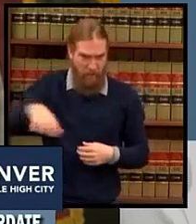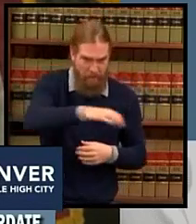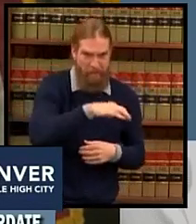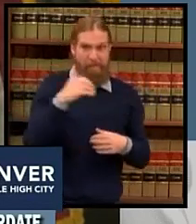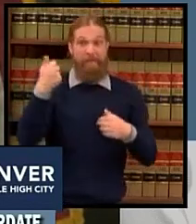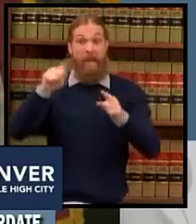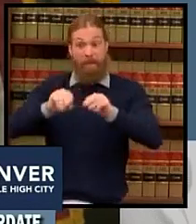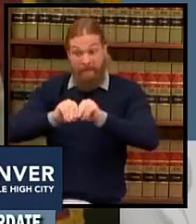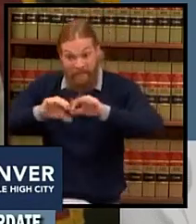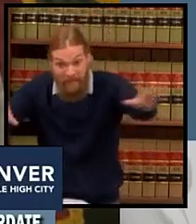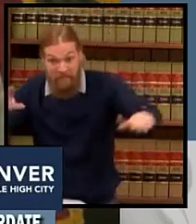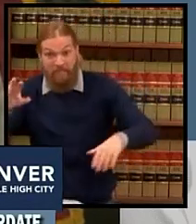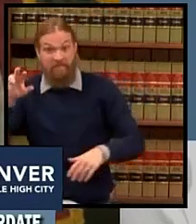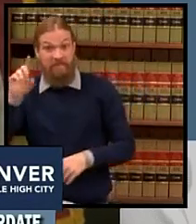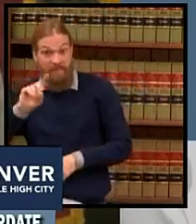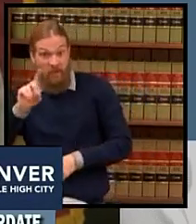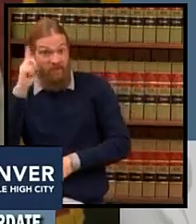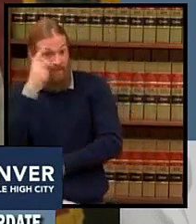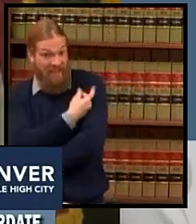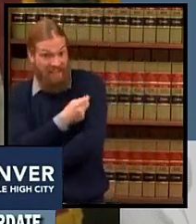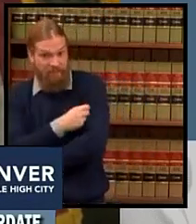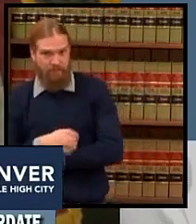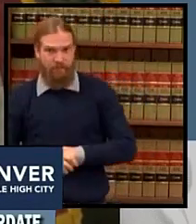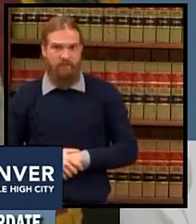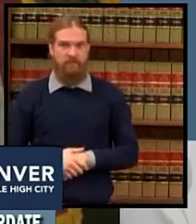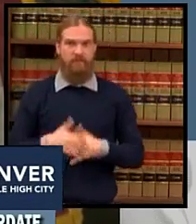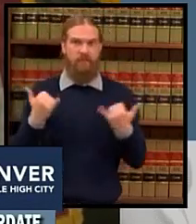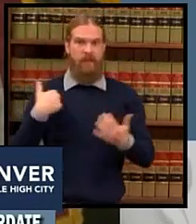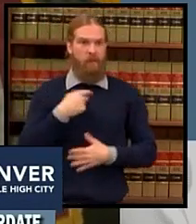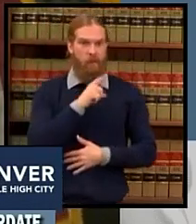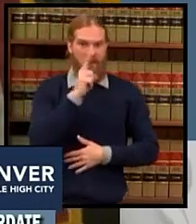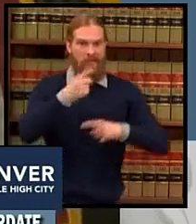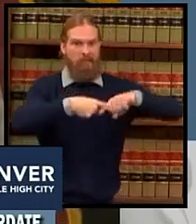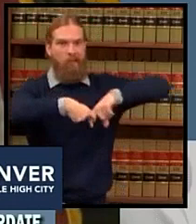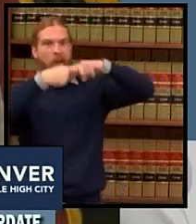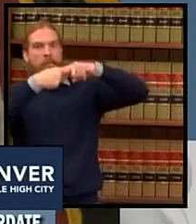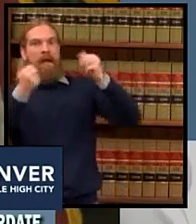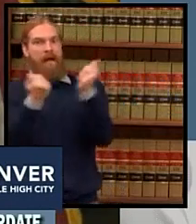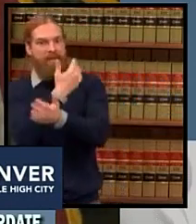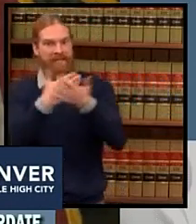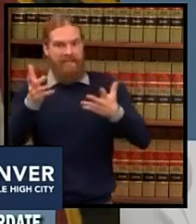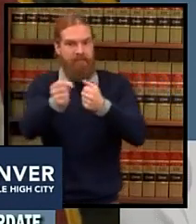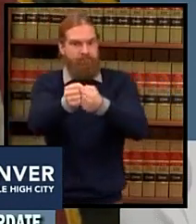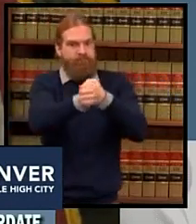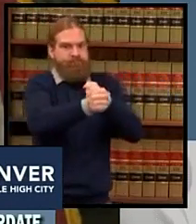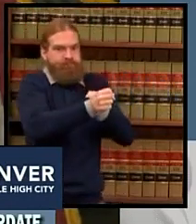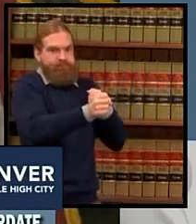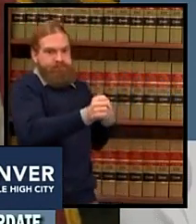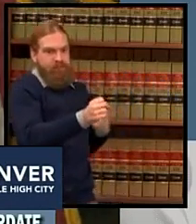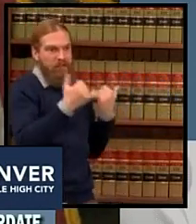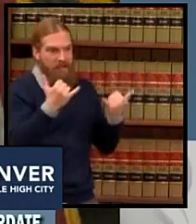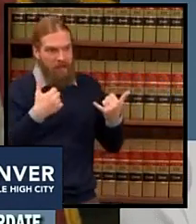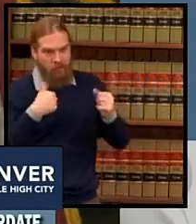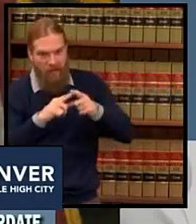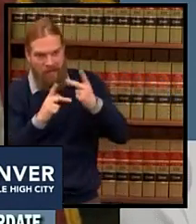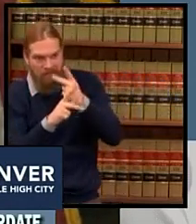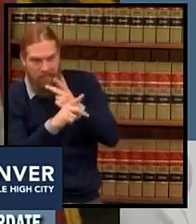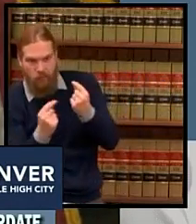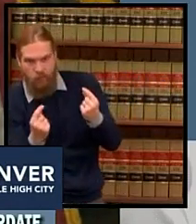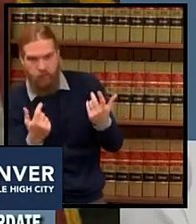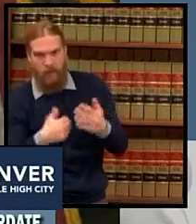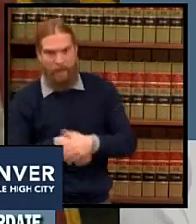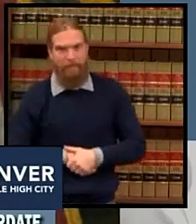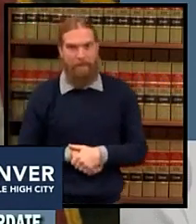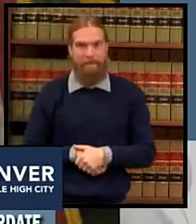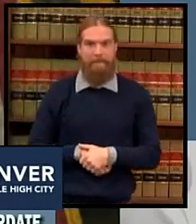doing today is it's holding up a lot of things that we need to do under our CARES Act. Further efforts we need to make or take to further help our residents as we